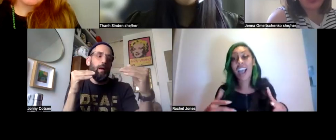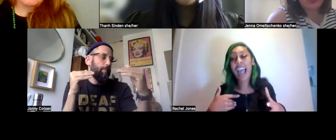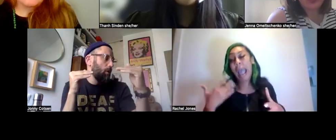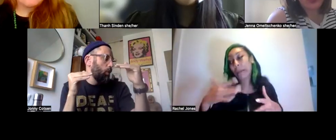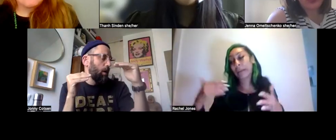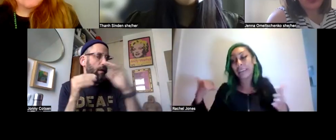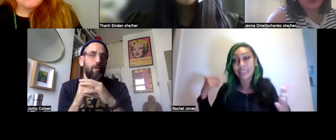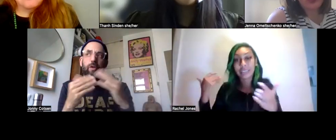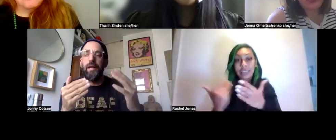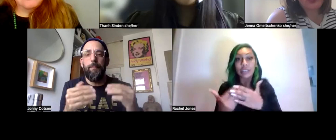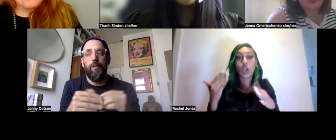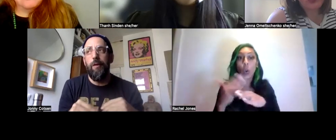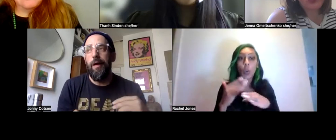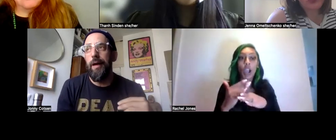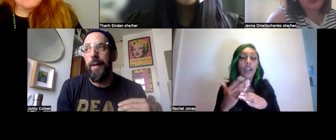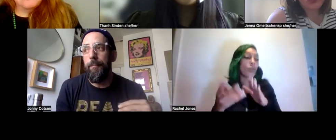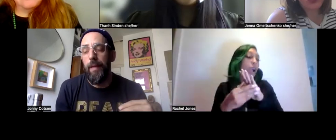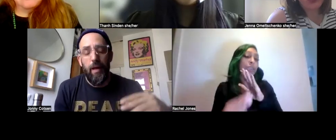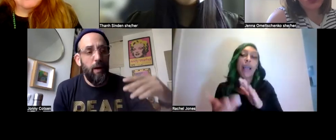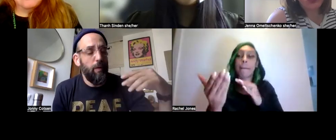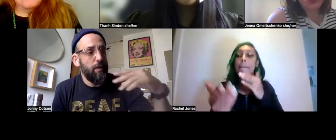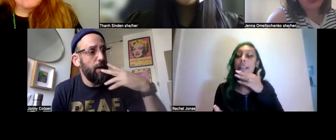doing. So working for example,